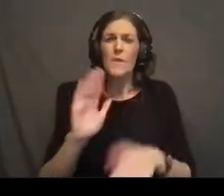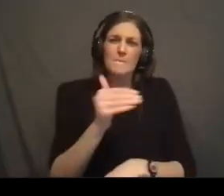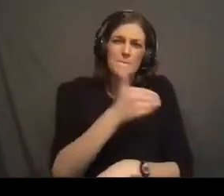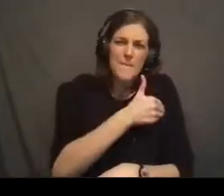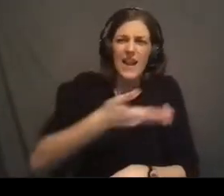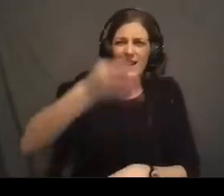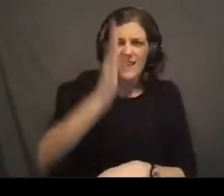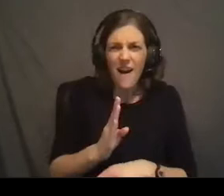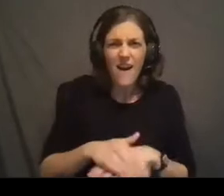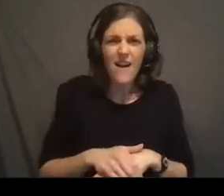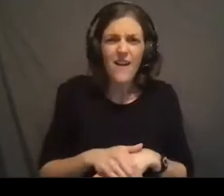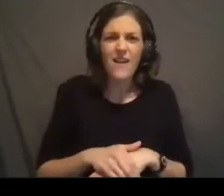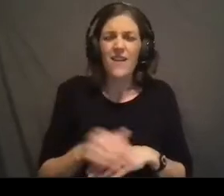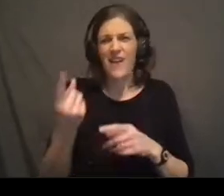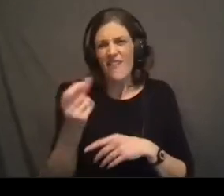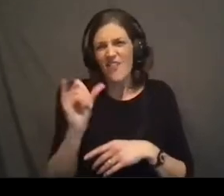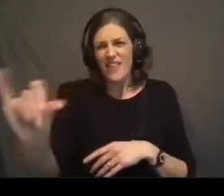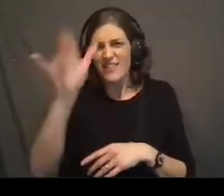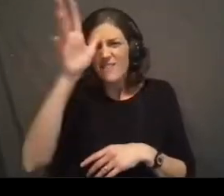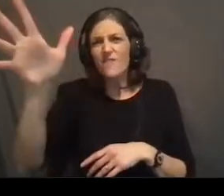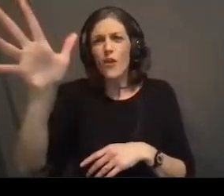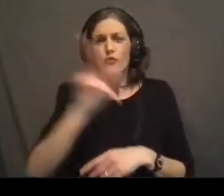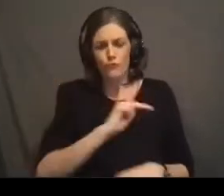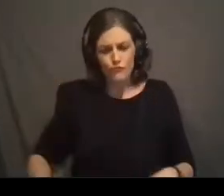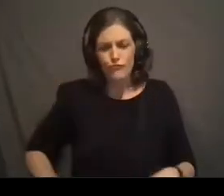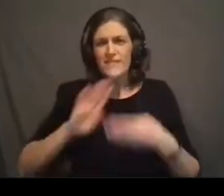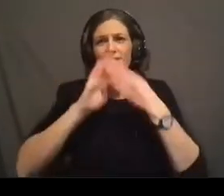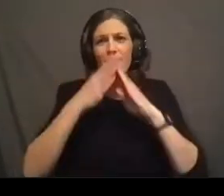God, Everlasting Father, Prince of Peace.